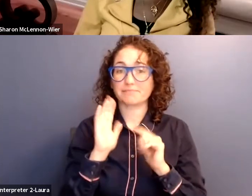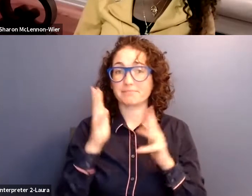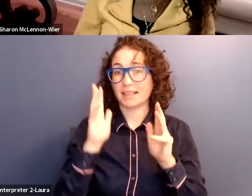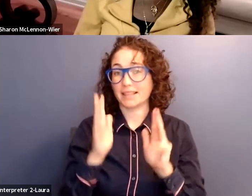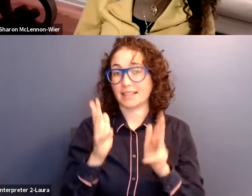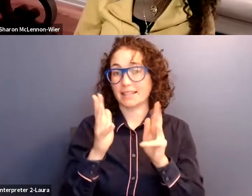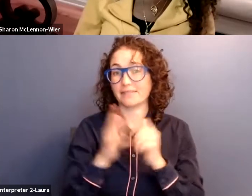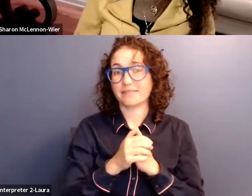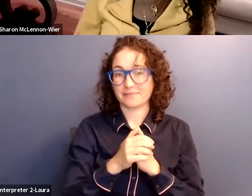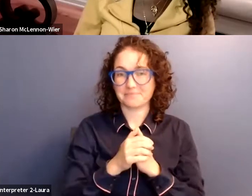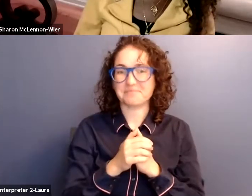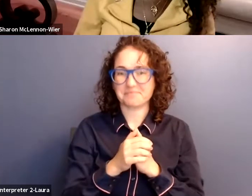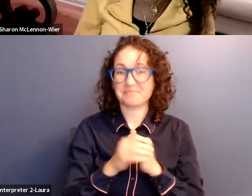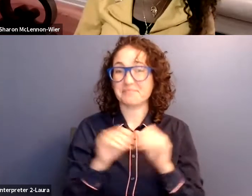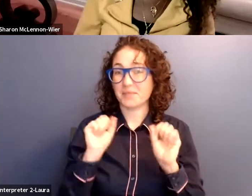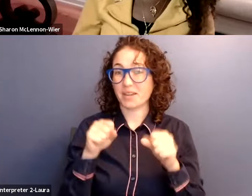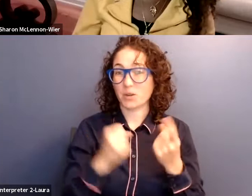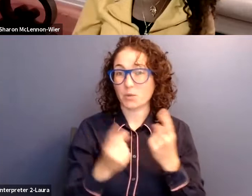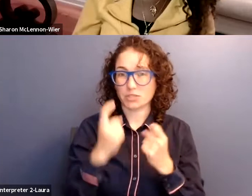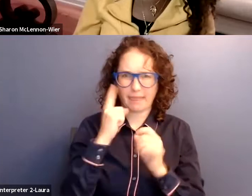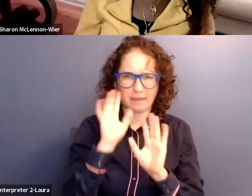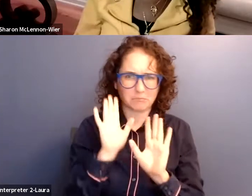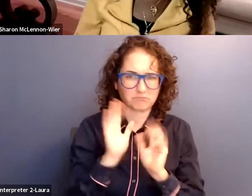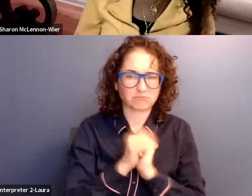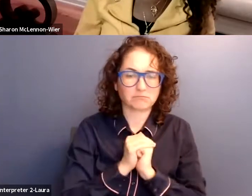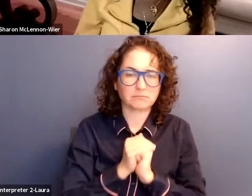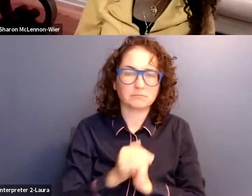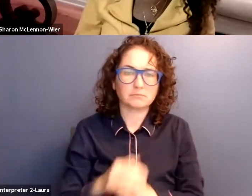on the table, and we can go to questions, I think.